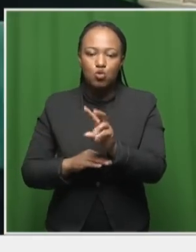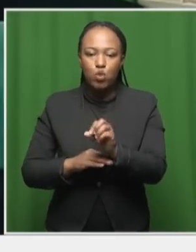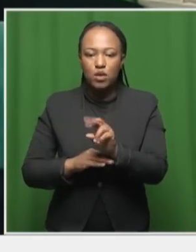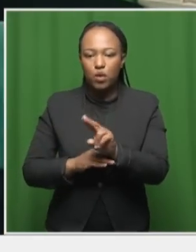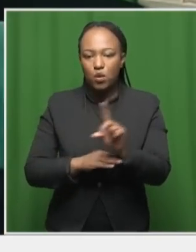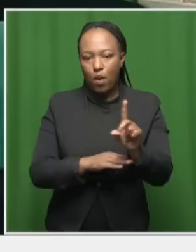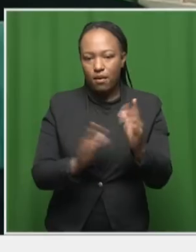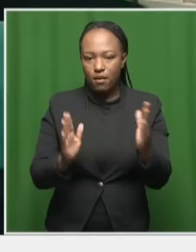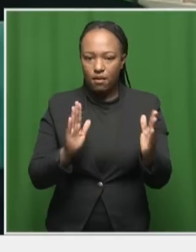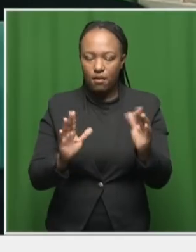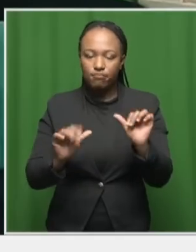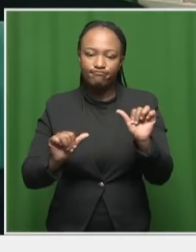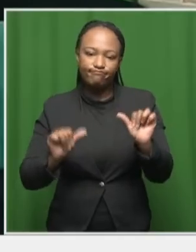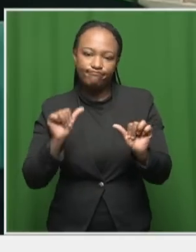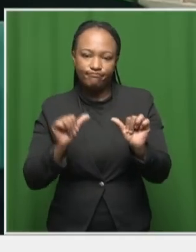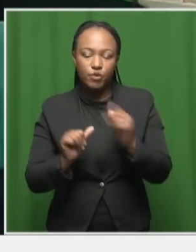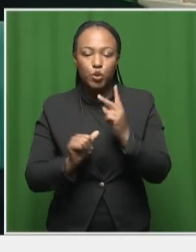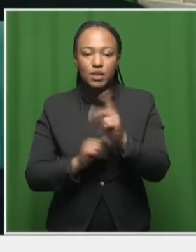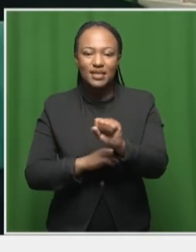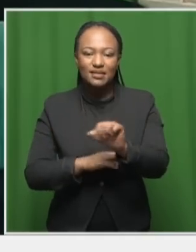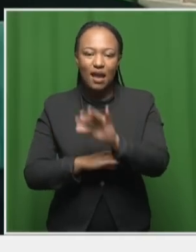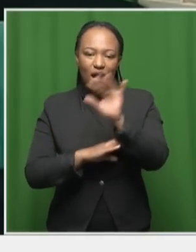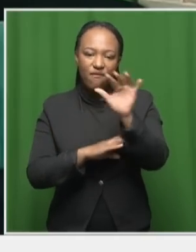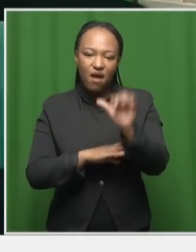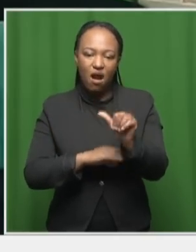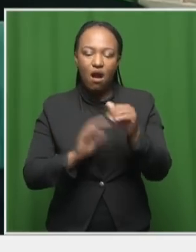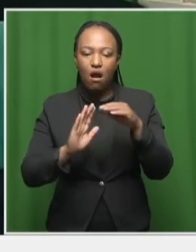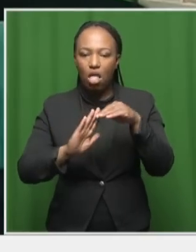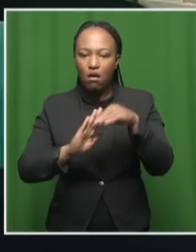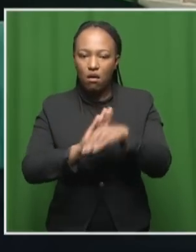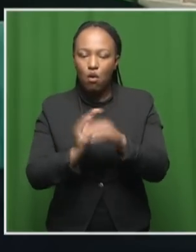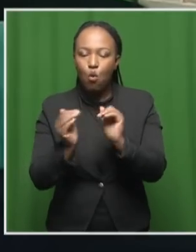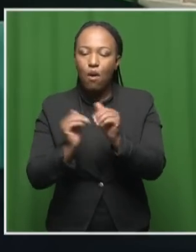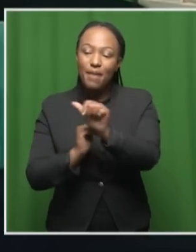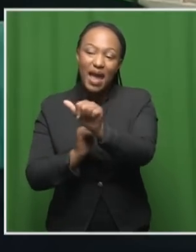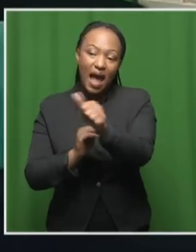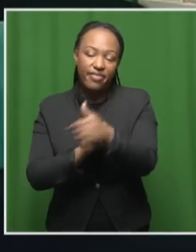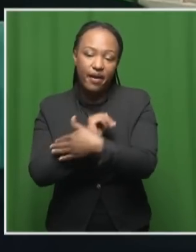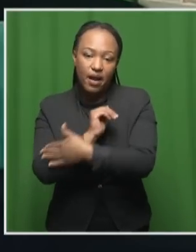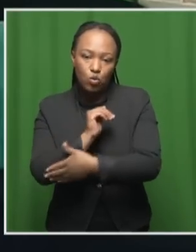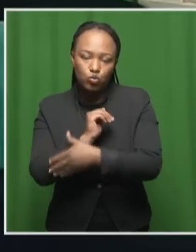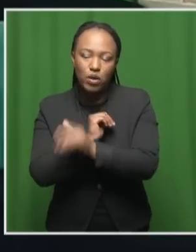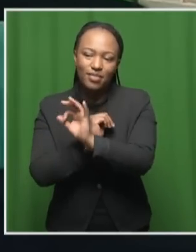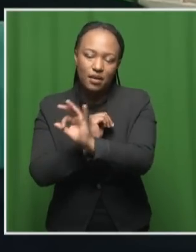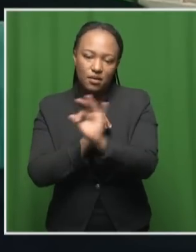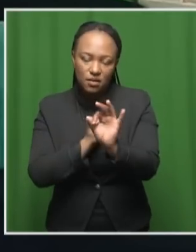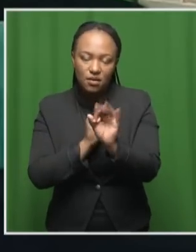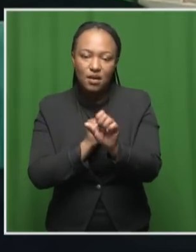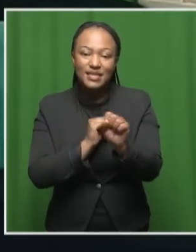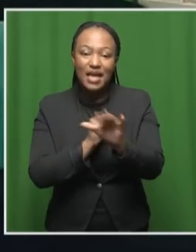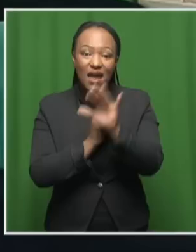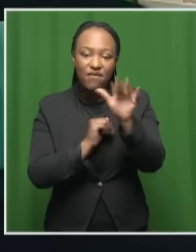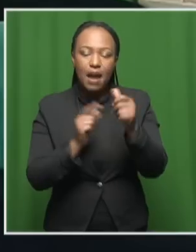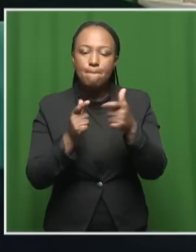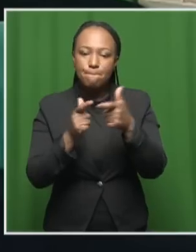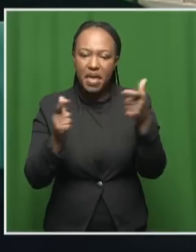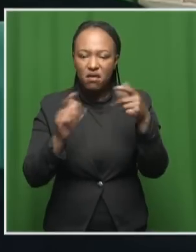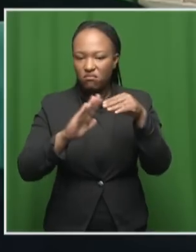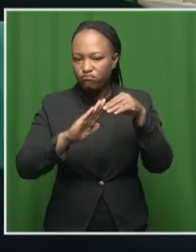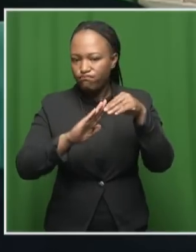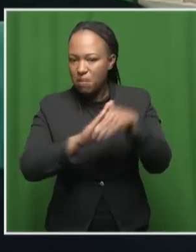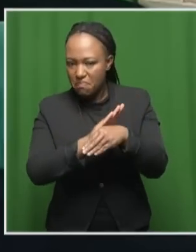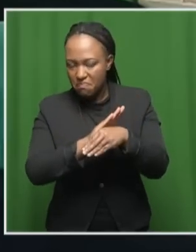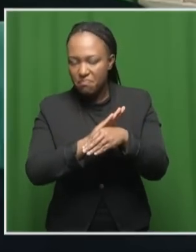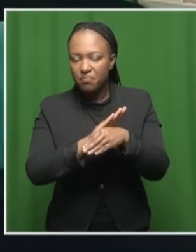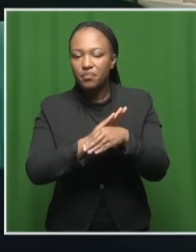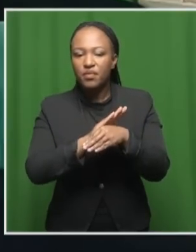we can see how big the South African decline was compared to those other 33 countries. And South Africa had the largest decline. So not only did